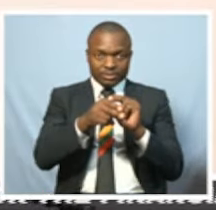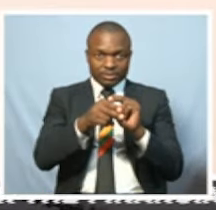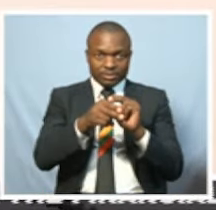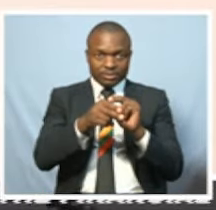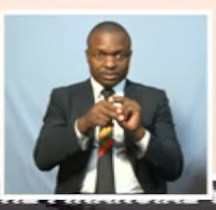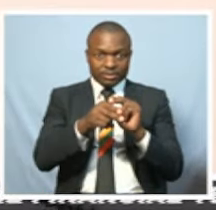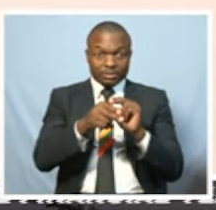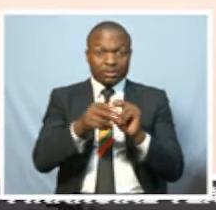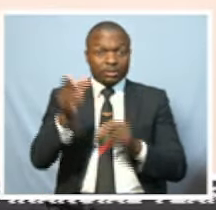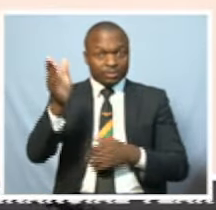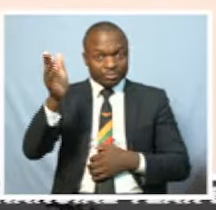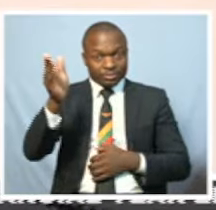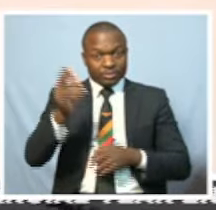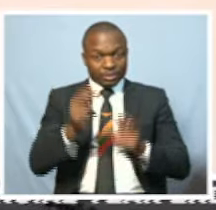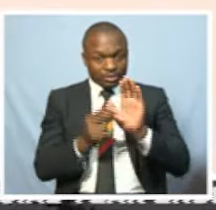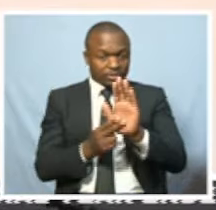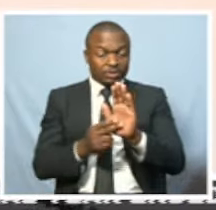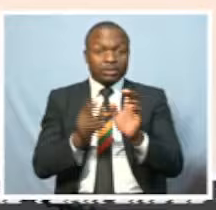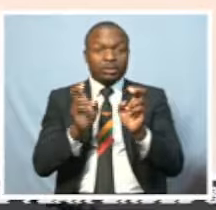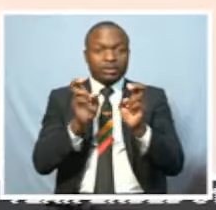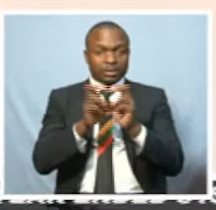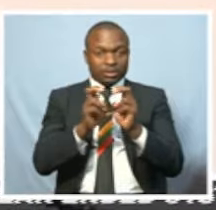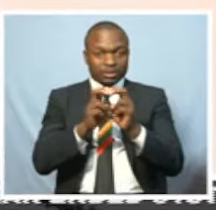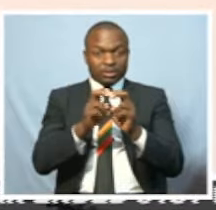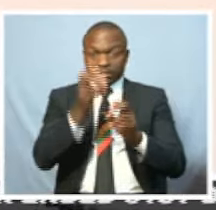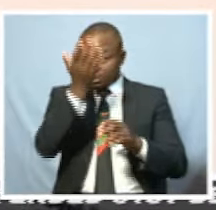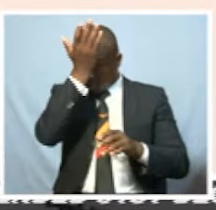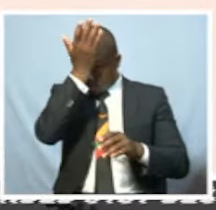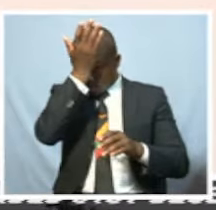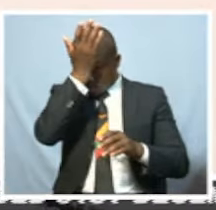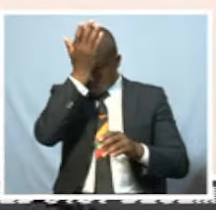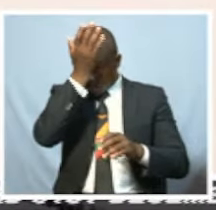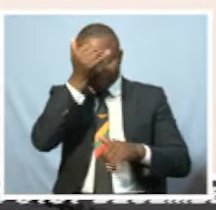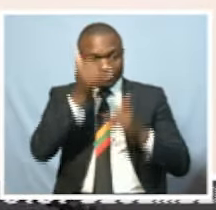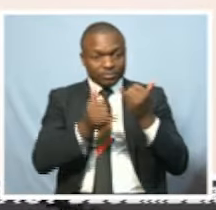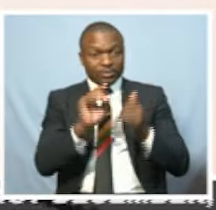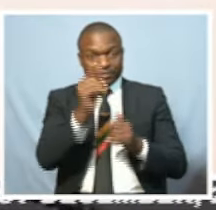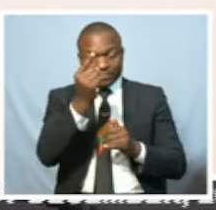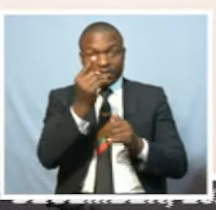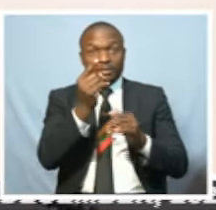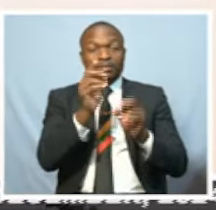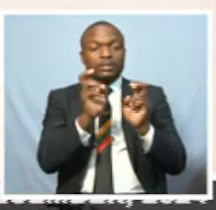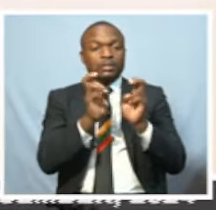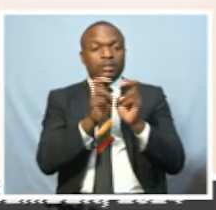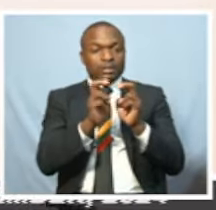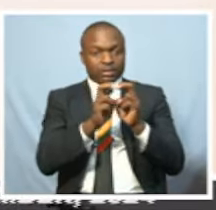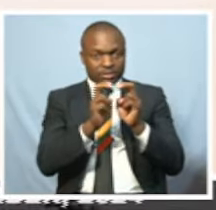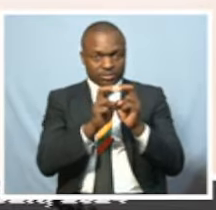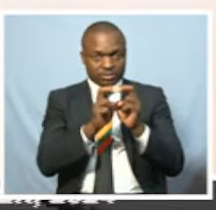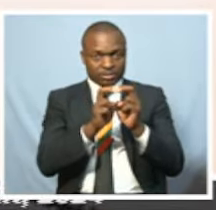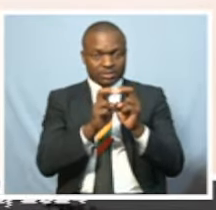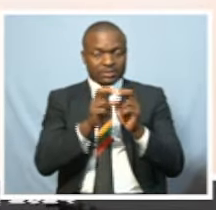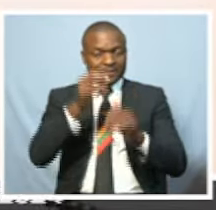our presentation, it's clearly stated that the contract expired. The first contract ended